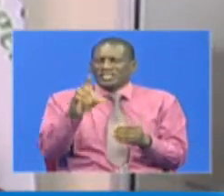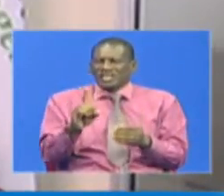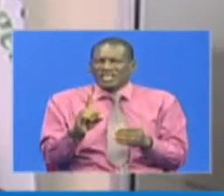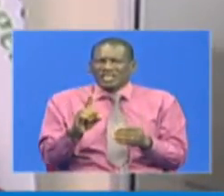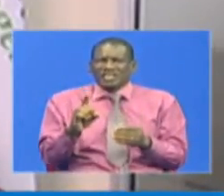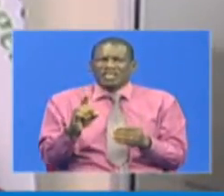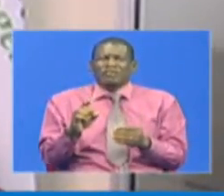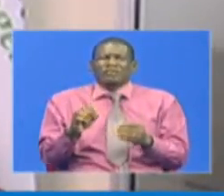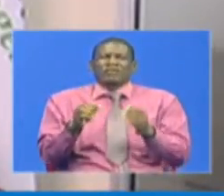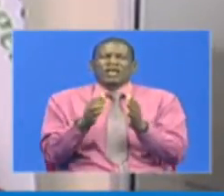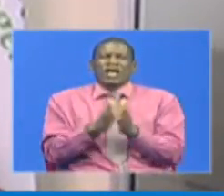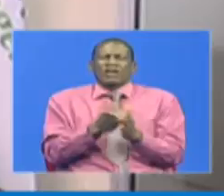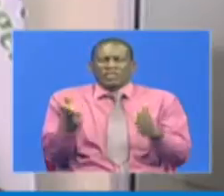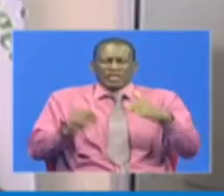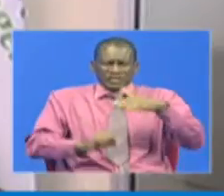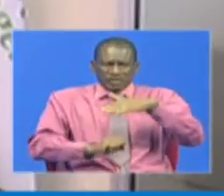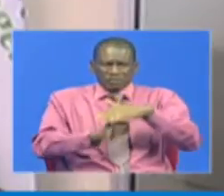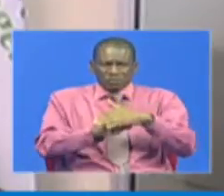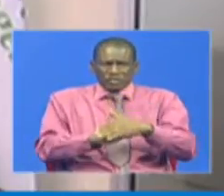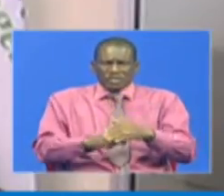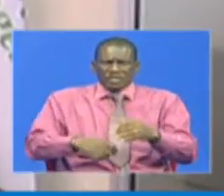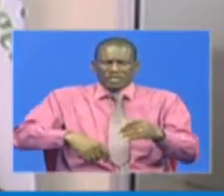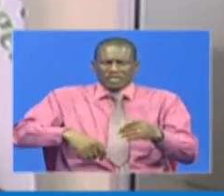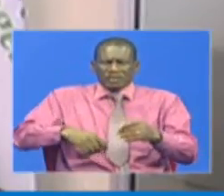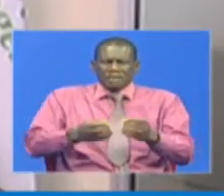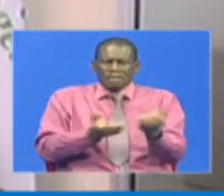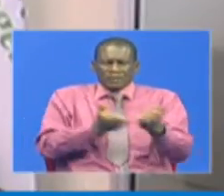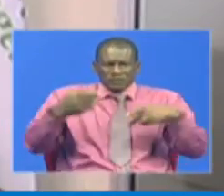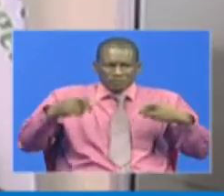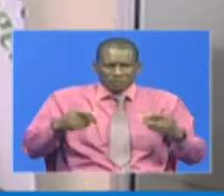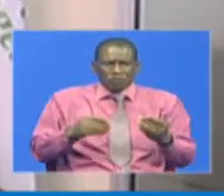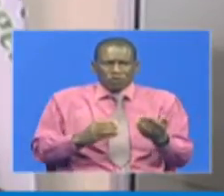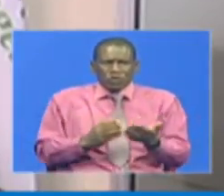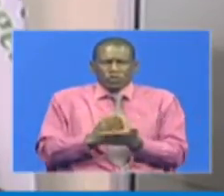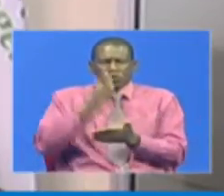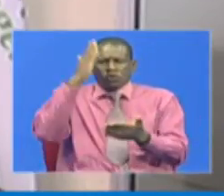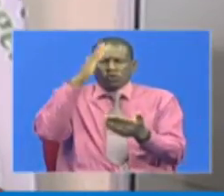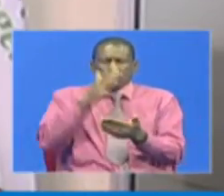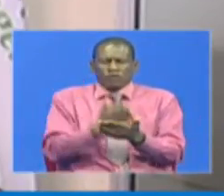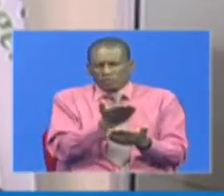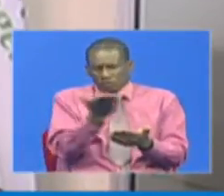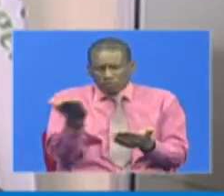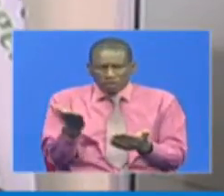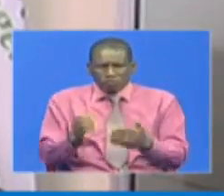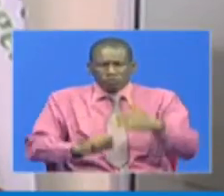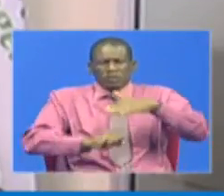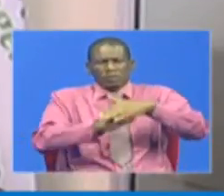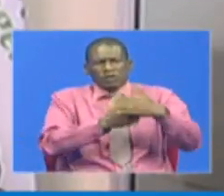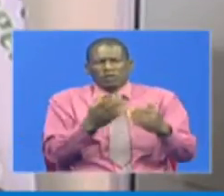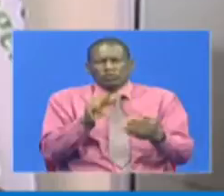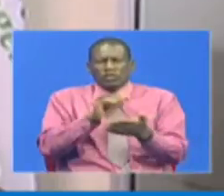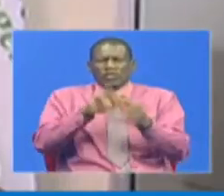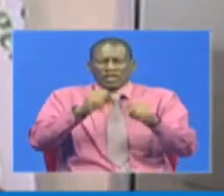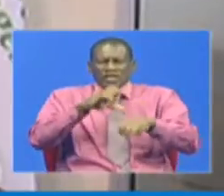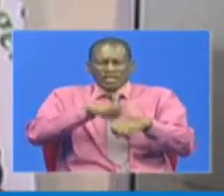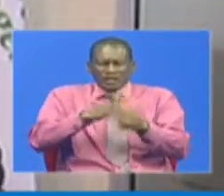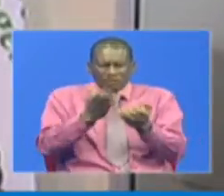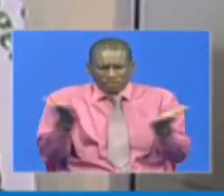deepening. They are supporting the retailers to by guaranteeing them so that they can be able to get commodities